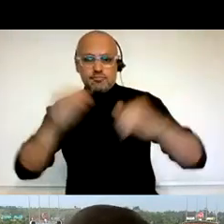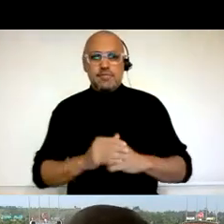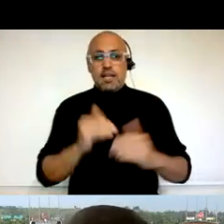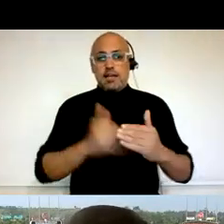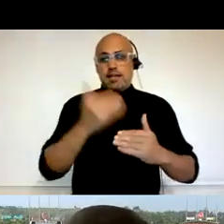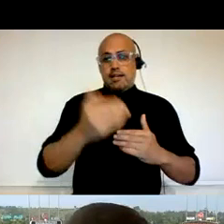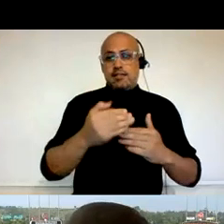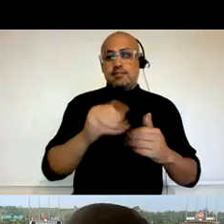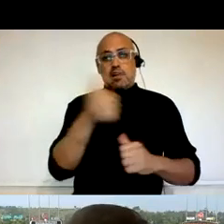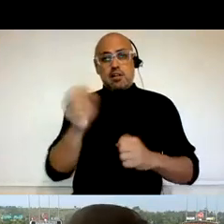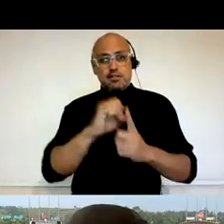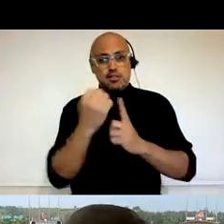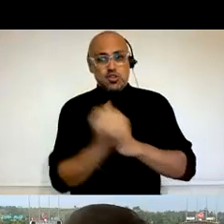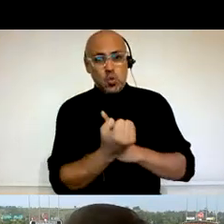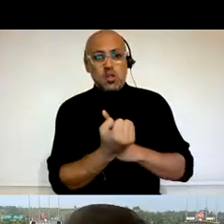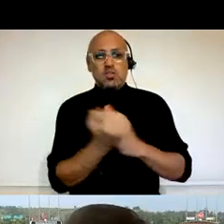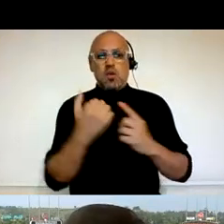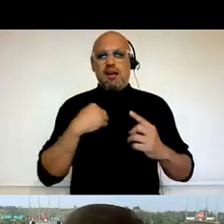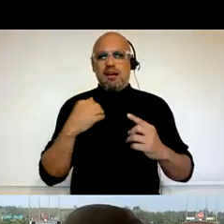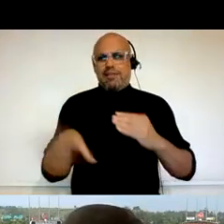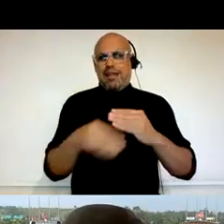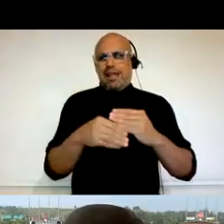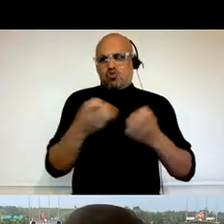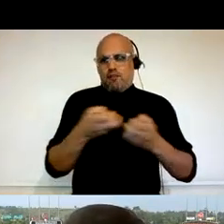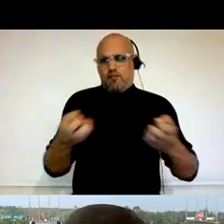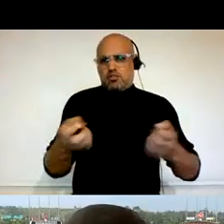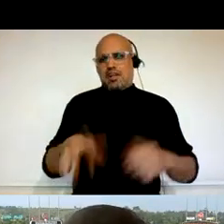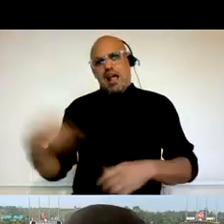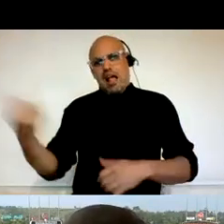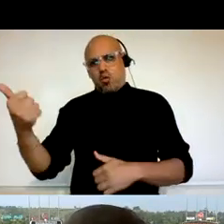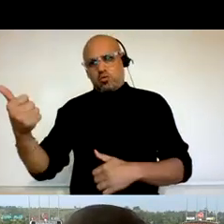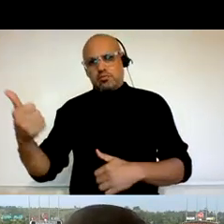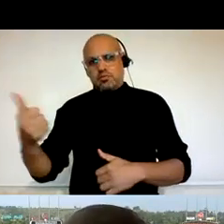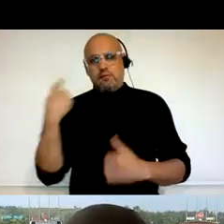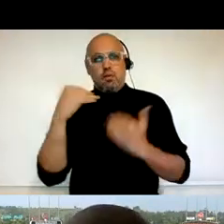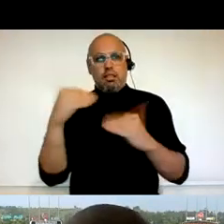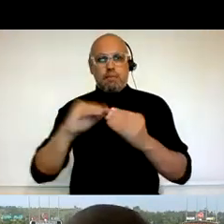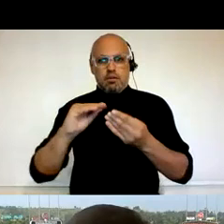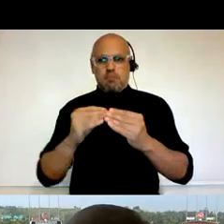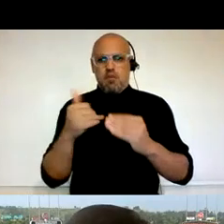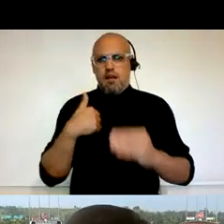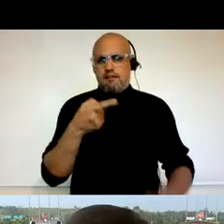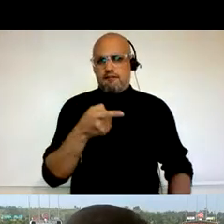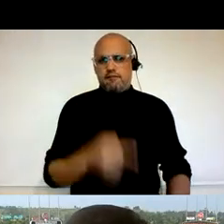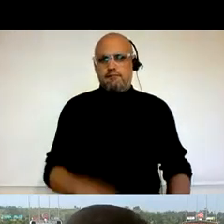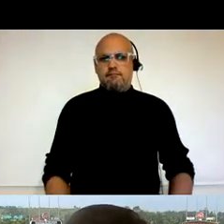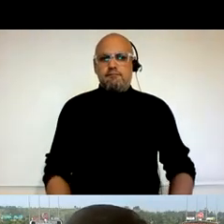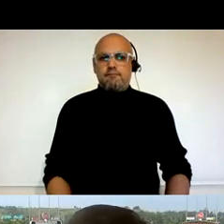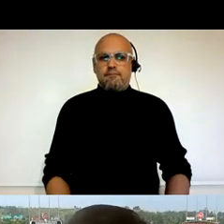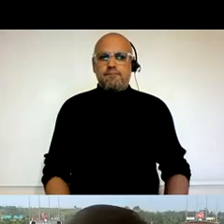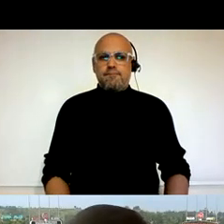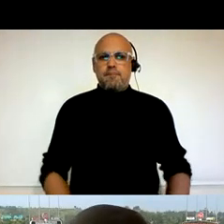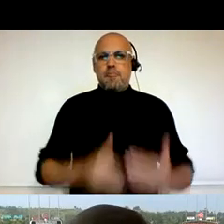we might have where we just take the extra furniture out of the area. So there's a limited number that's set up. Next slide.